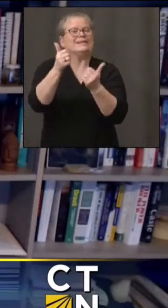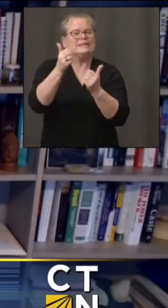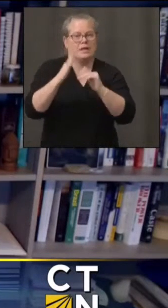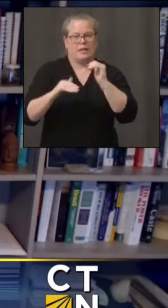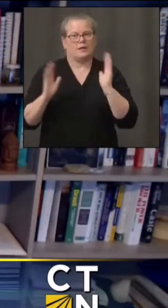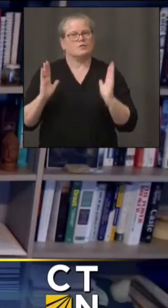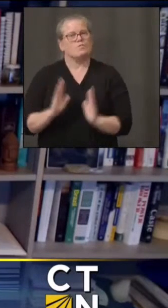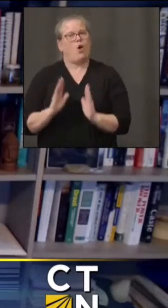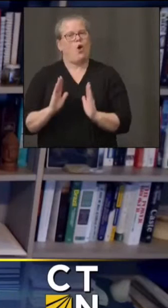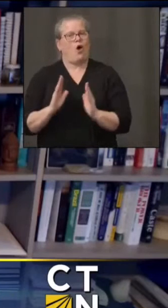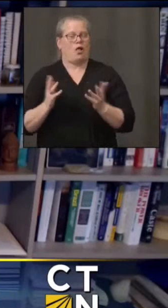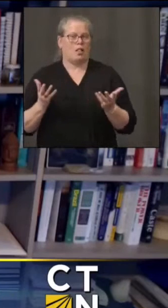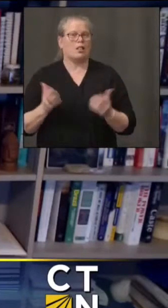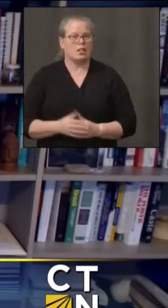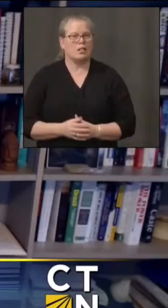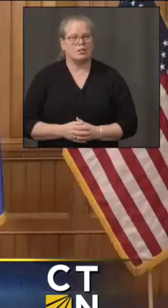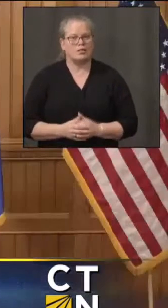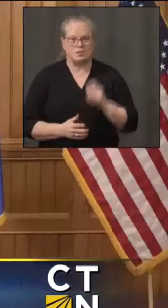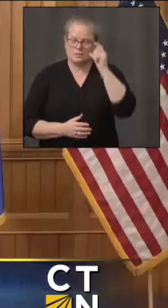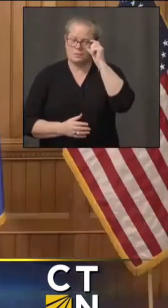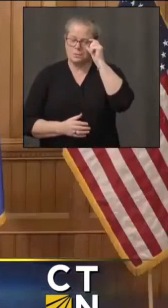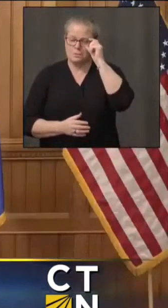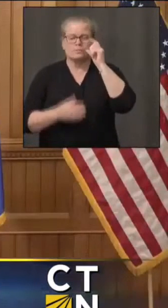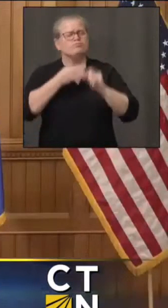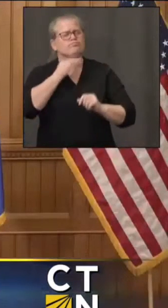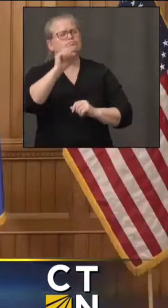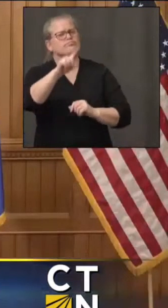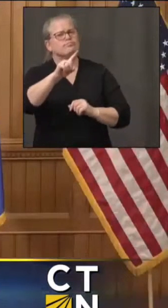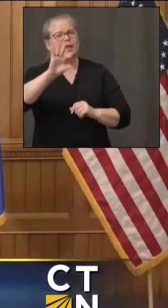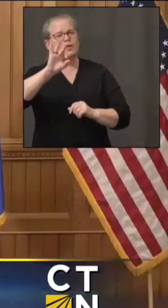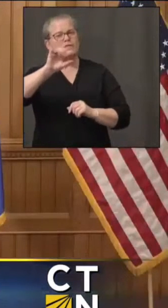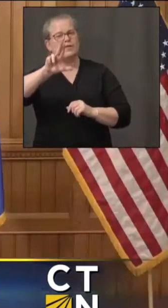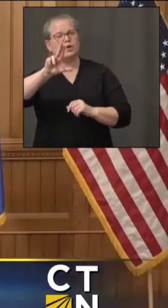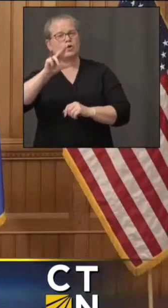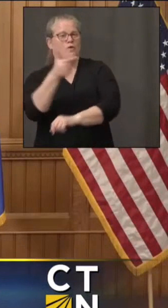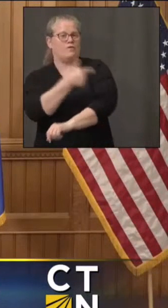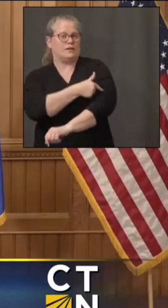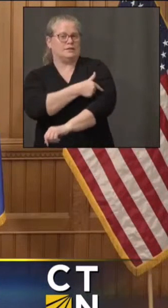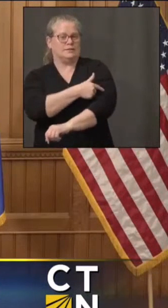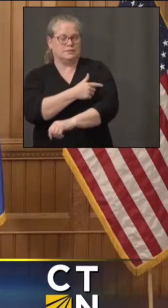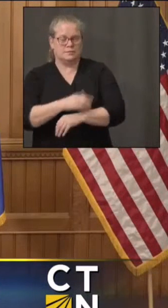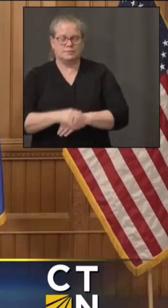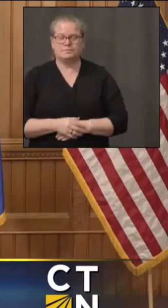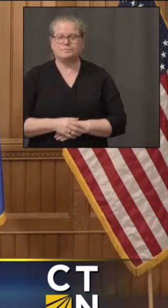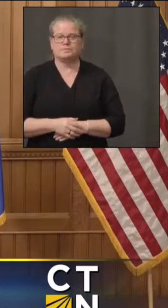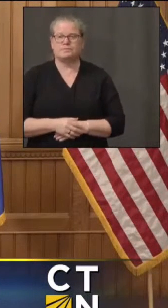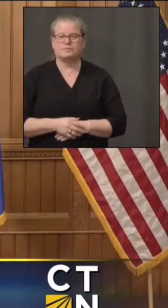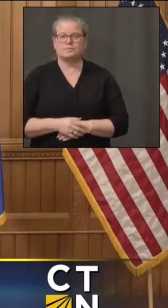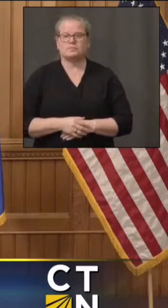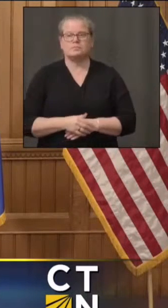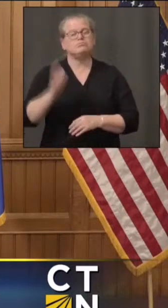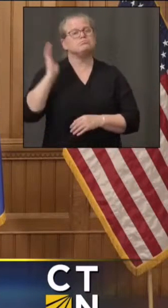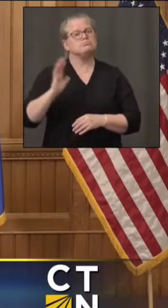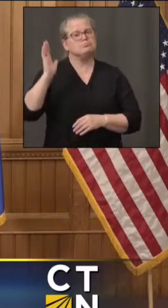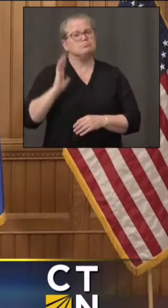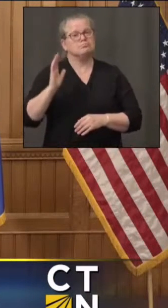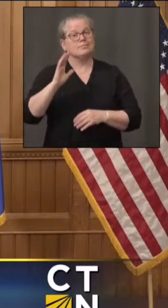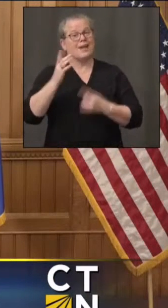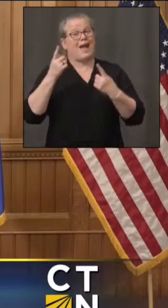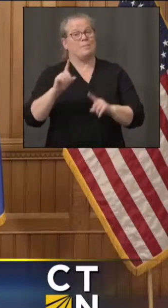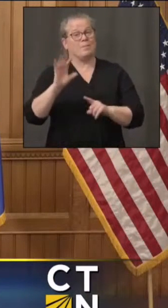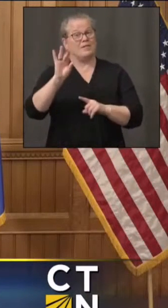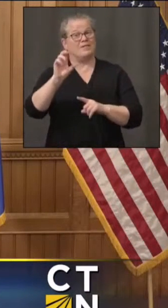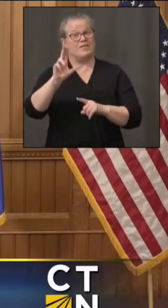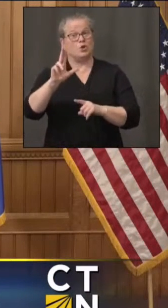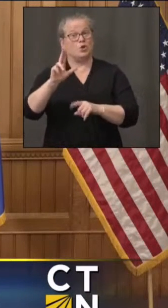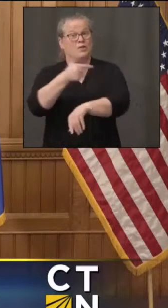And I just also want to ask about the flu vaccine. In previous years, there hasn't been enough flu vaccine. Did they